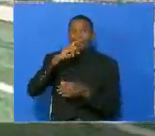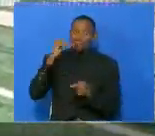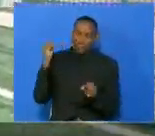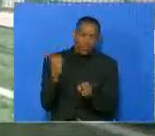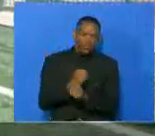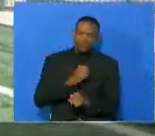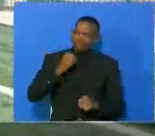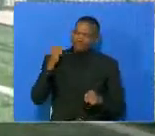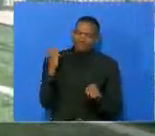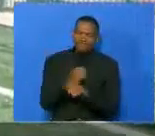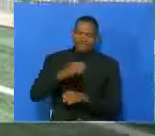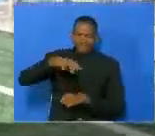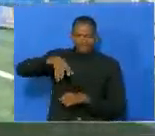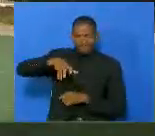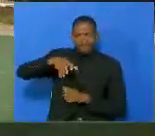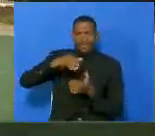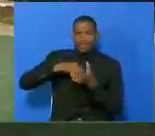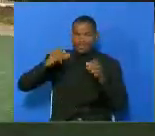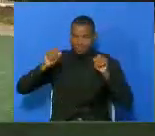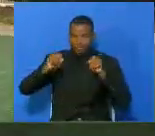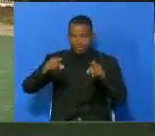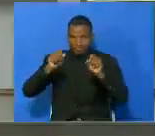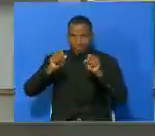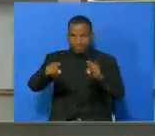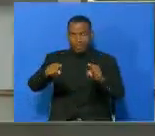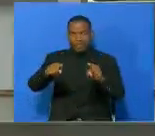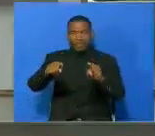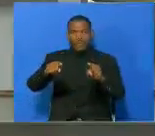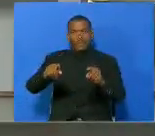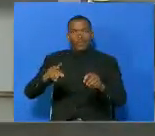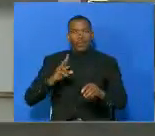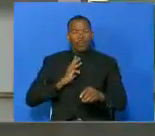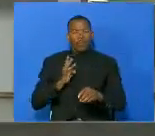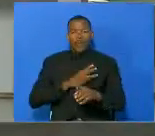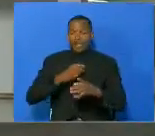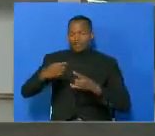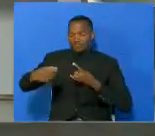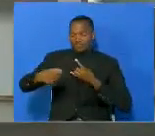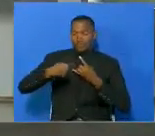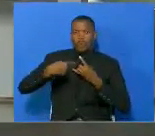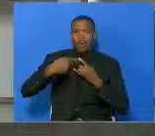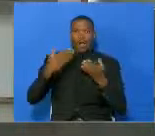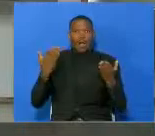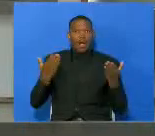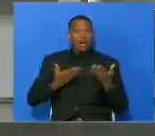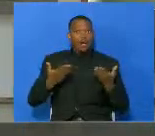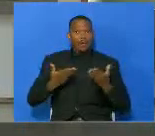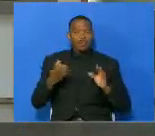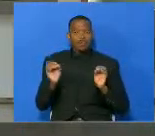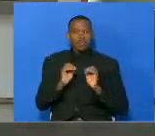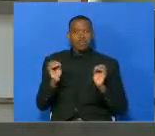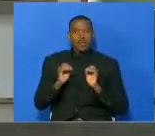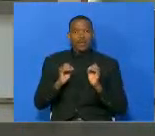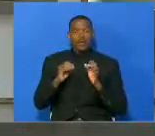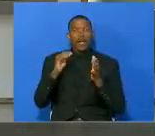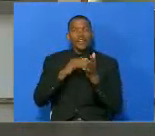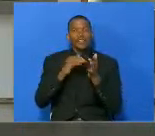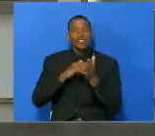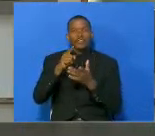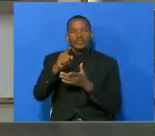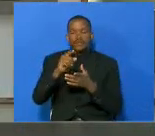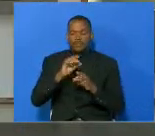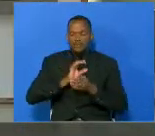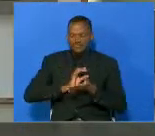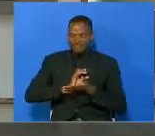utlwala mo legareng le kwa tlhaselong. We didn't concede any goal. It is our third clean